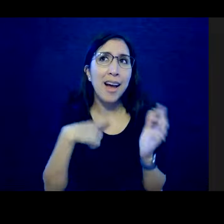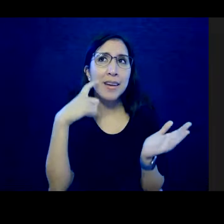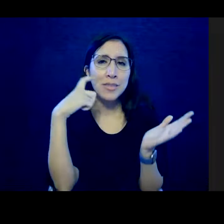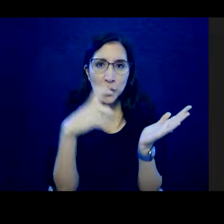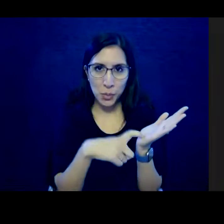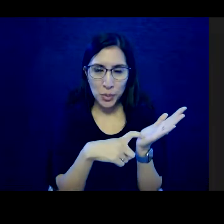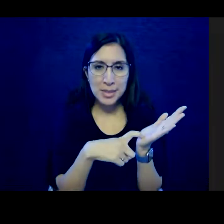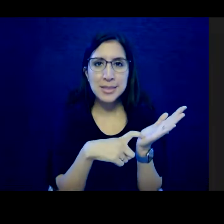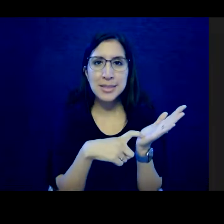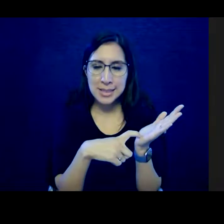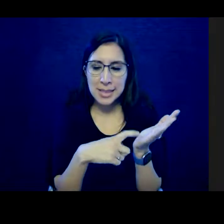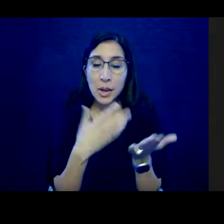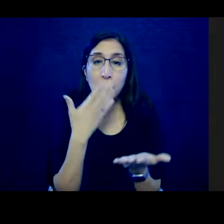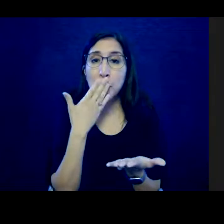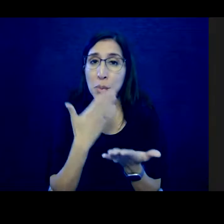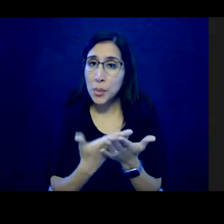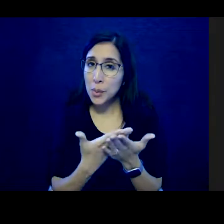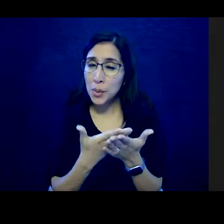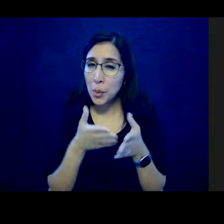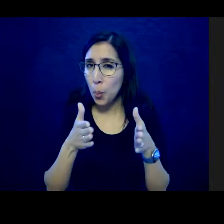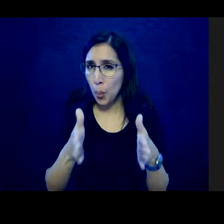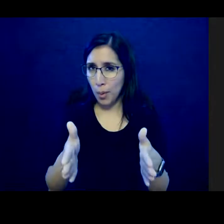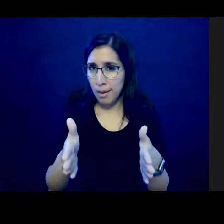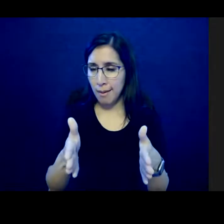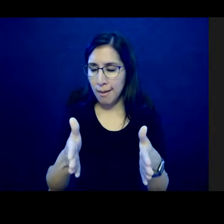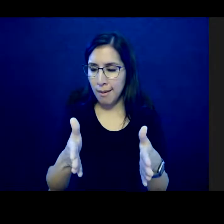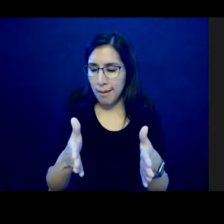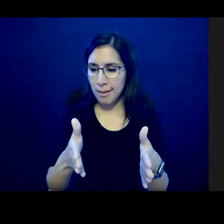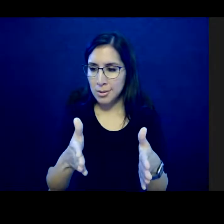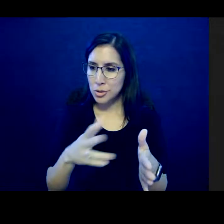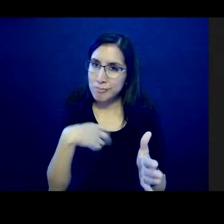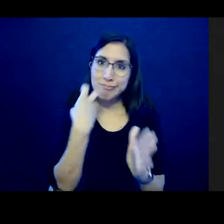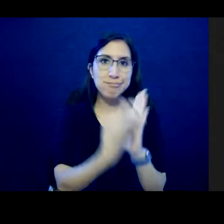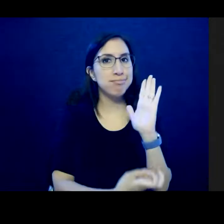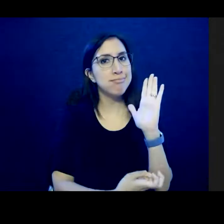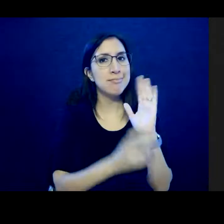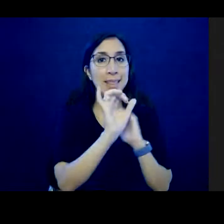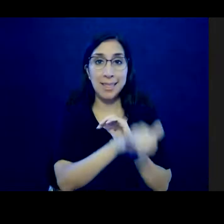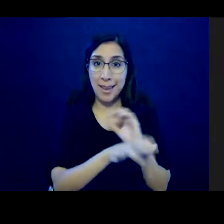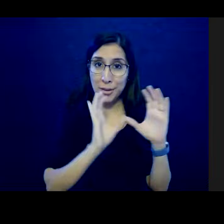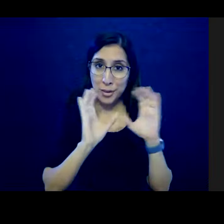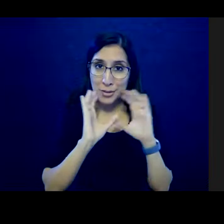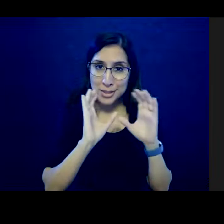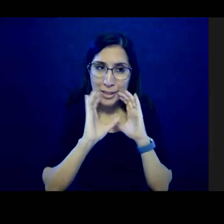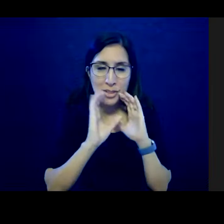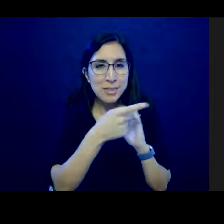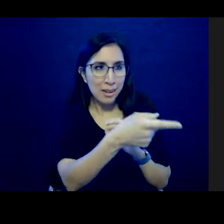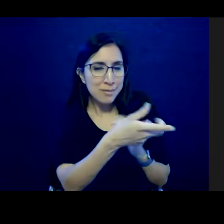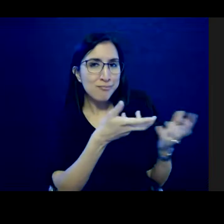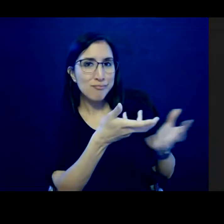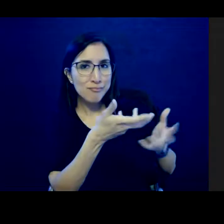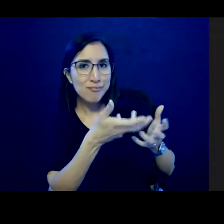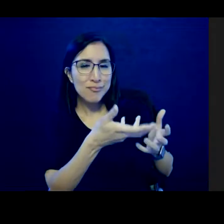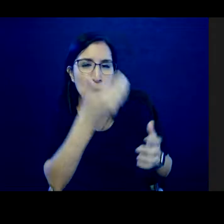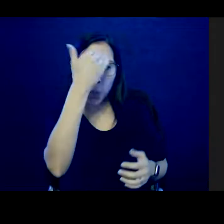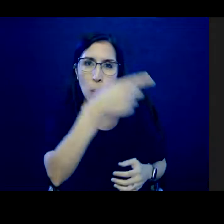a good way to jump into the conversation is to get to know those folks.